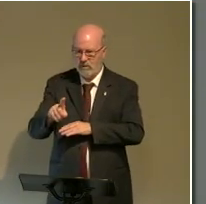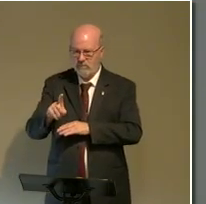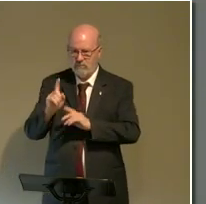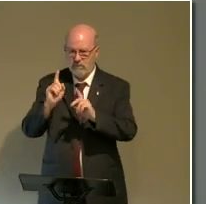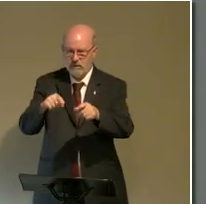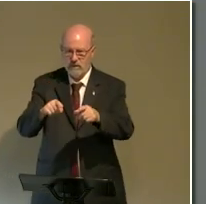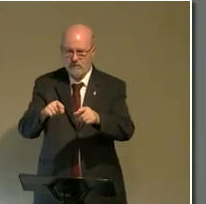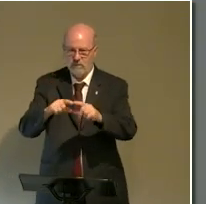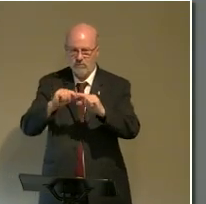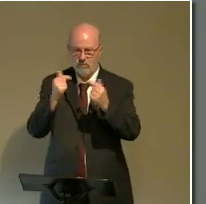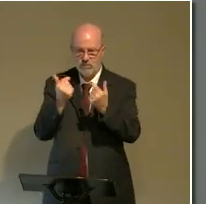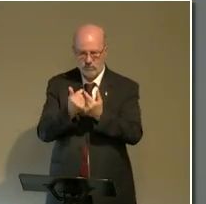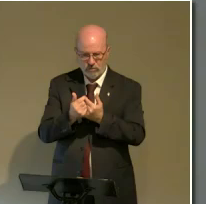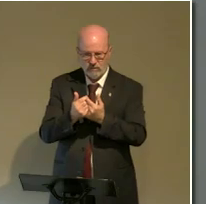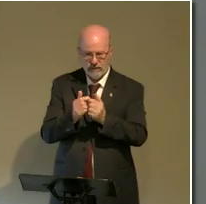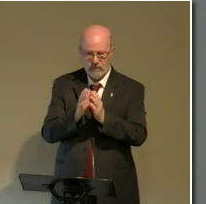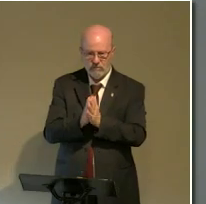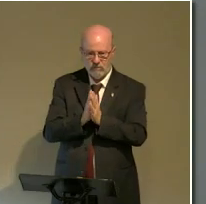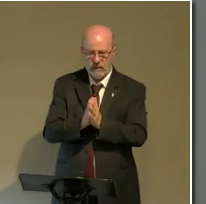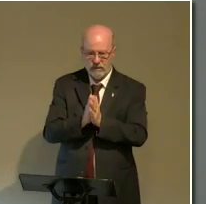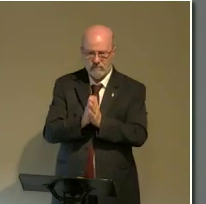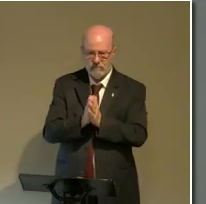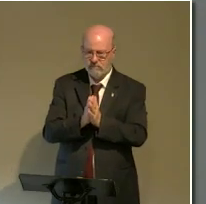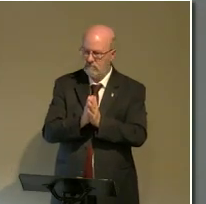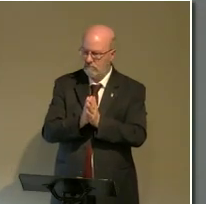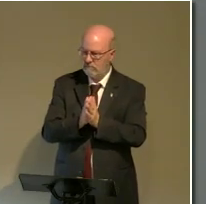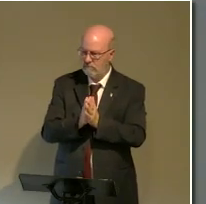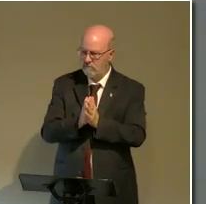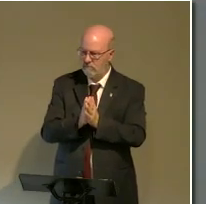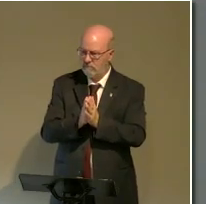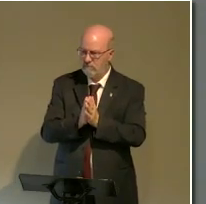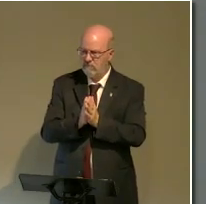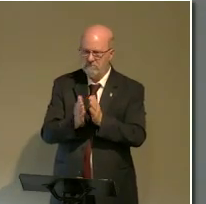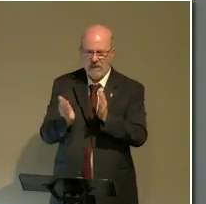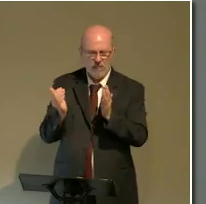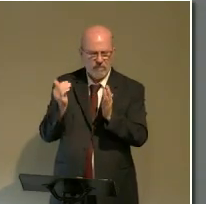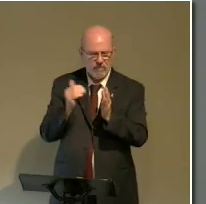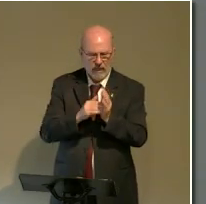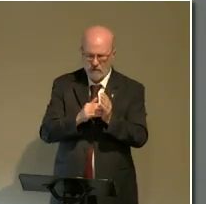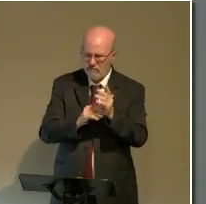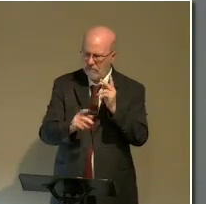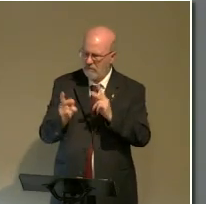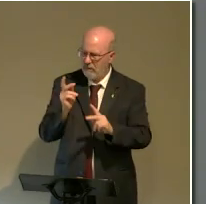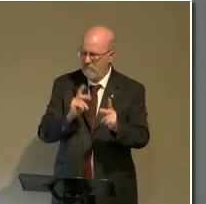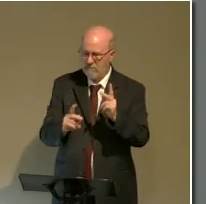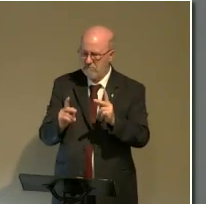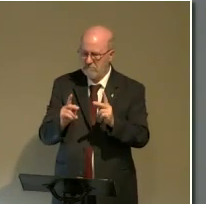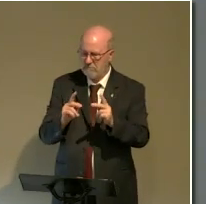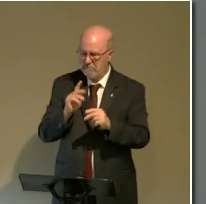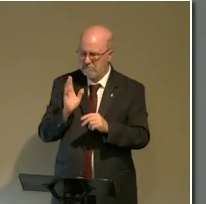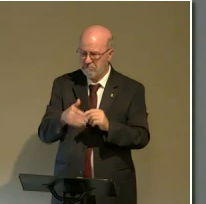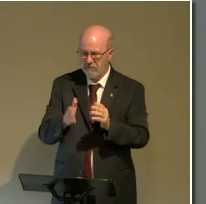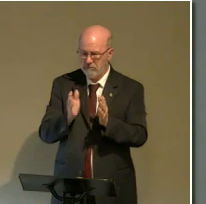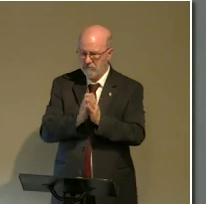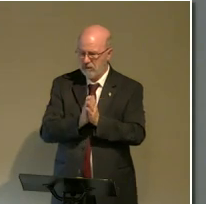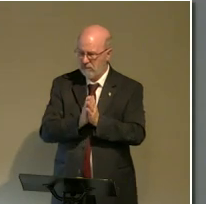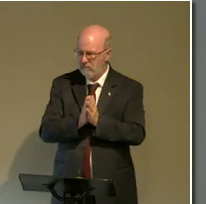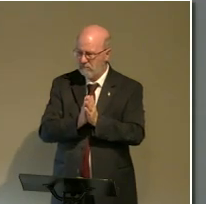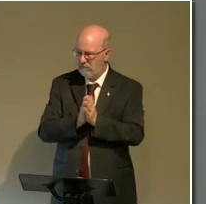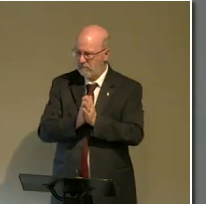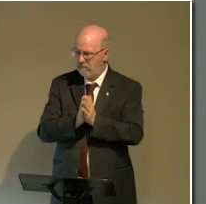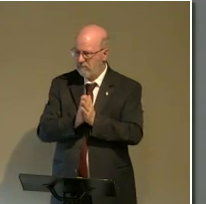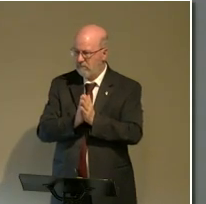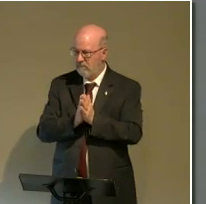come up and it was a group and they were praying. That's it. Thousands and thousands and thousands of people.